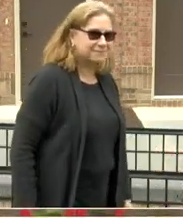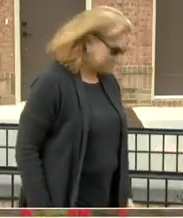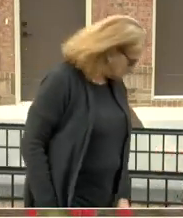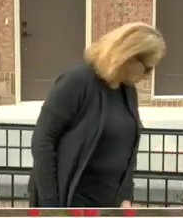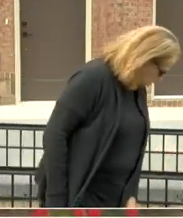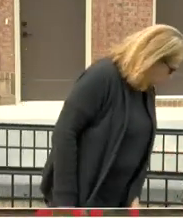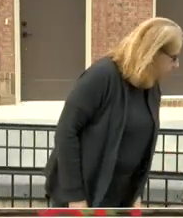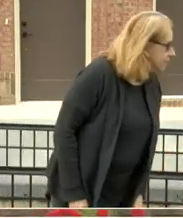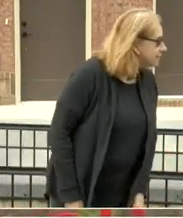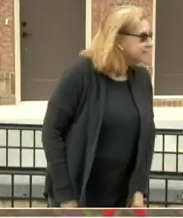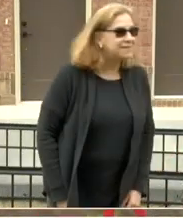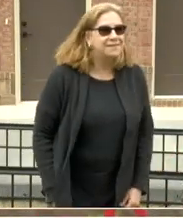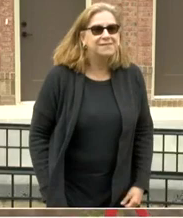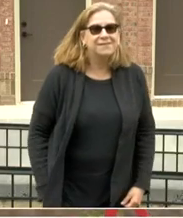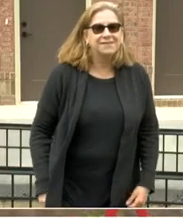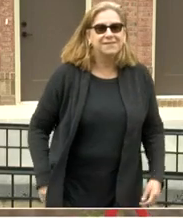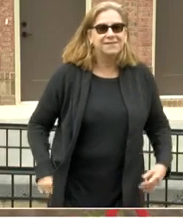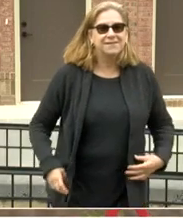East, stand up.